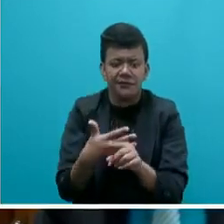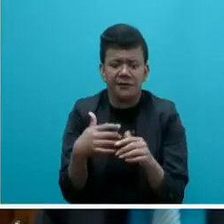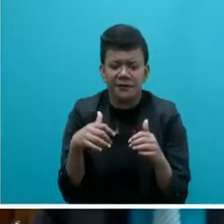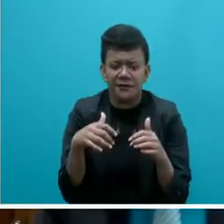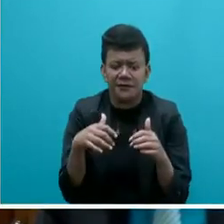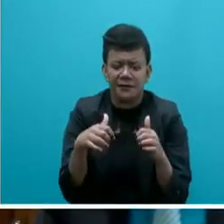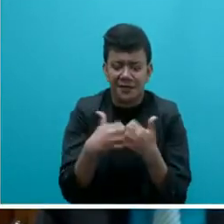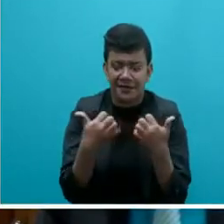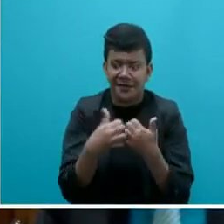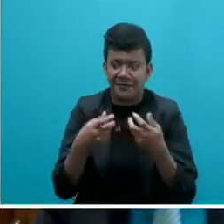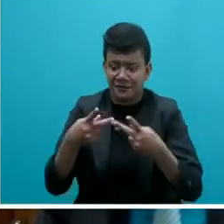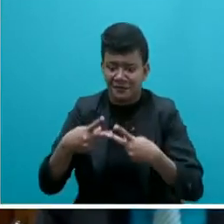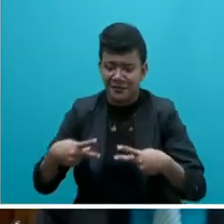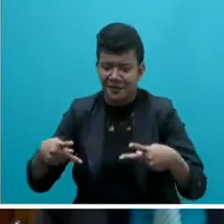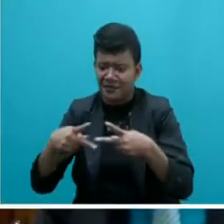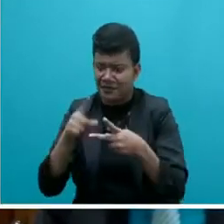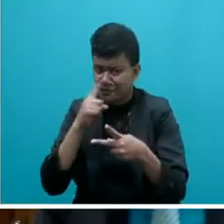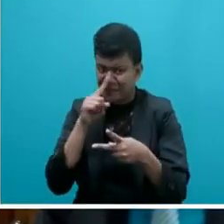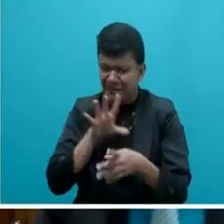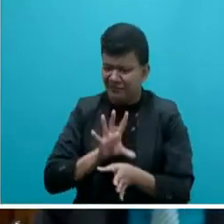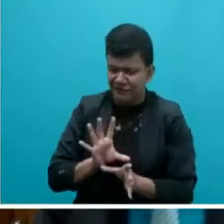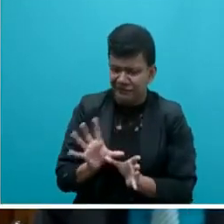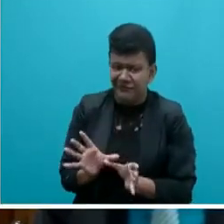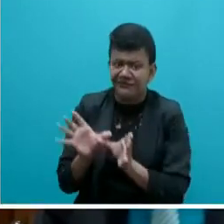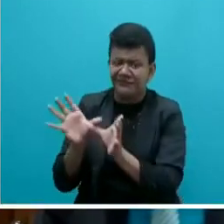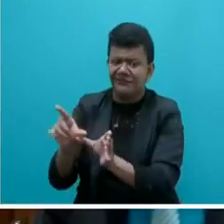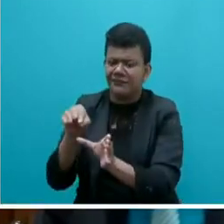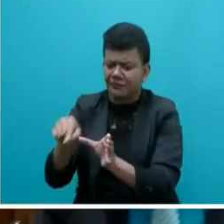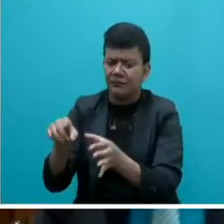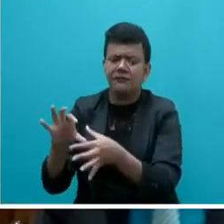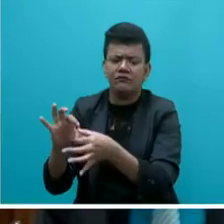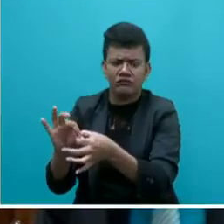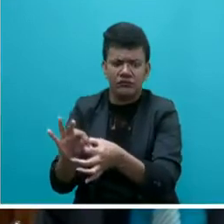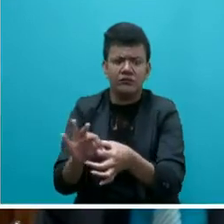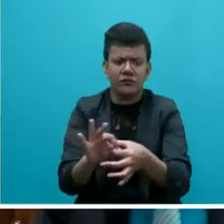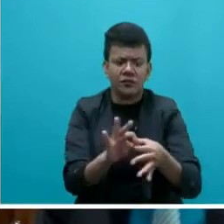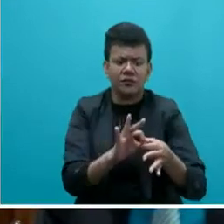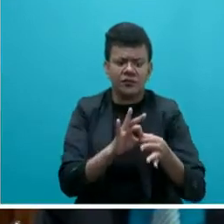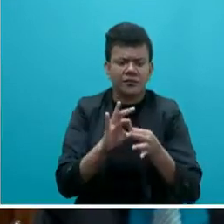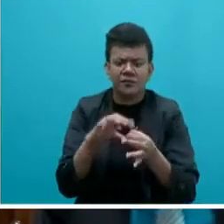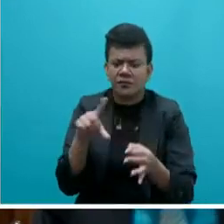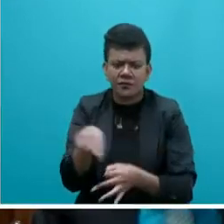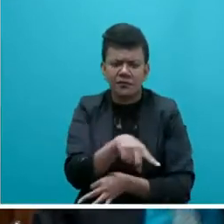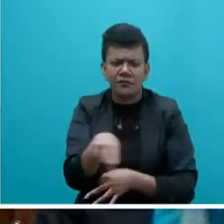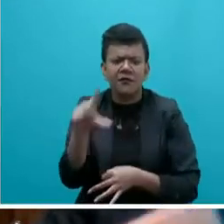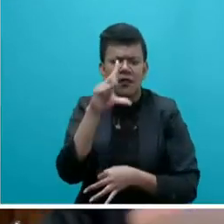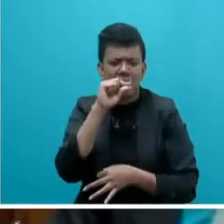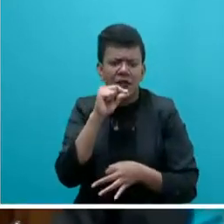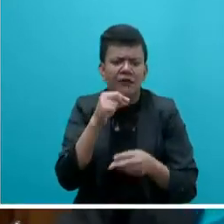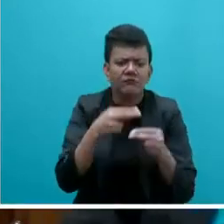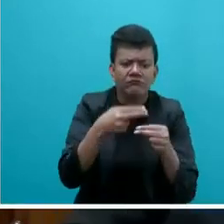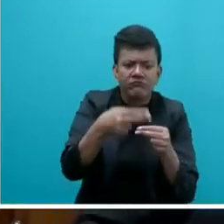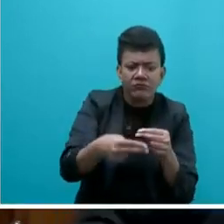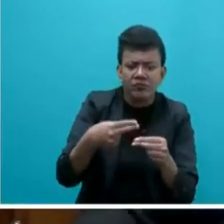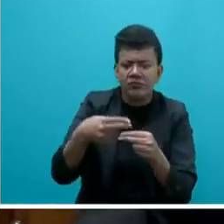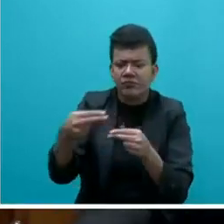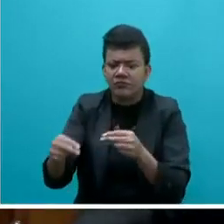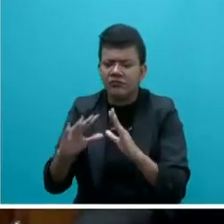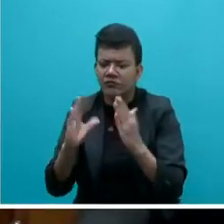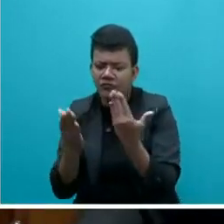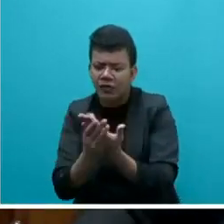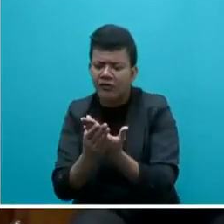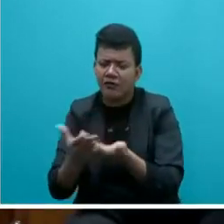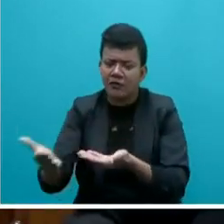and the rest of nature successfully work together to create abundant harvests, providing fresh fruit long before the time of global